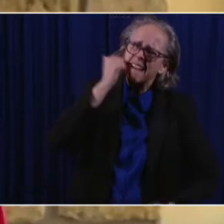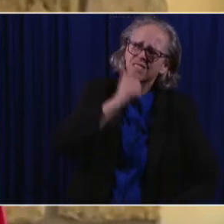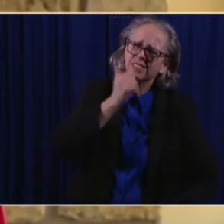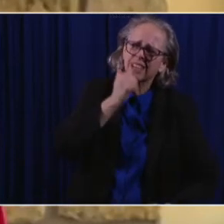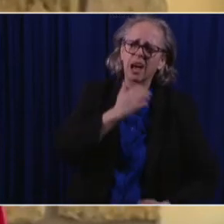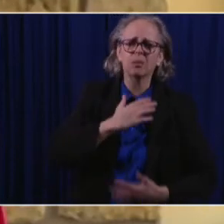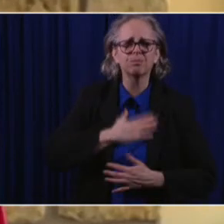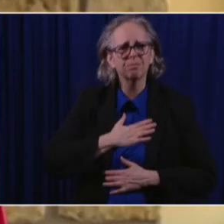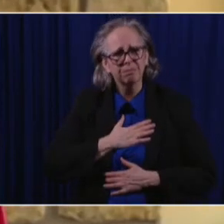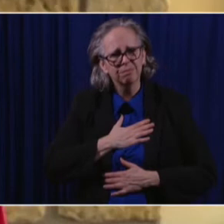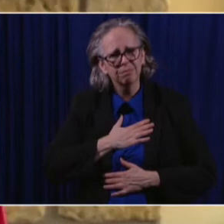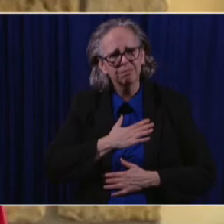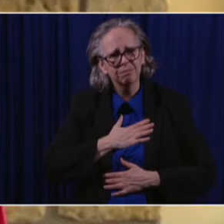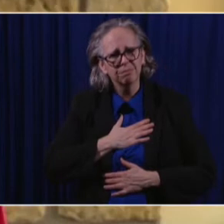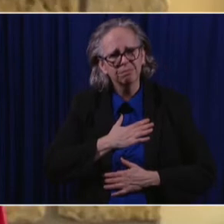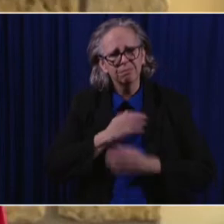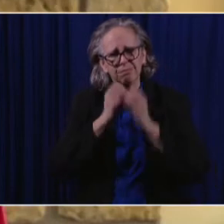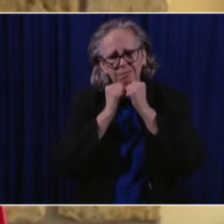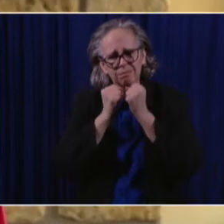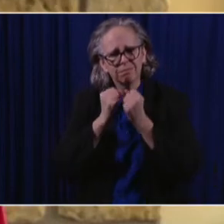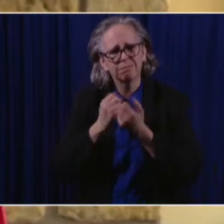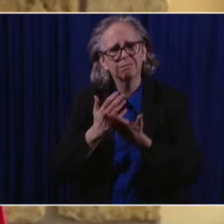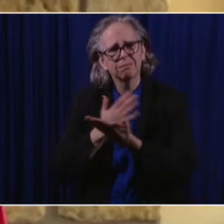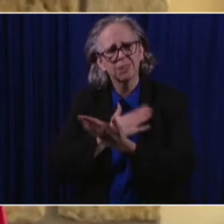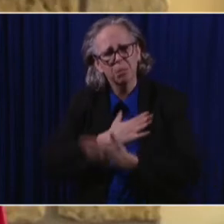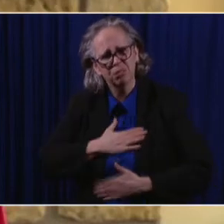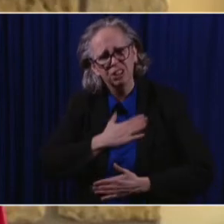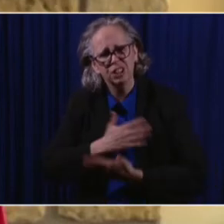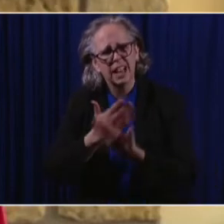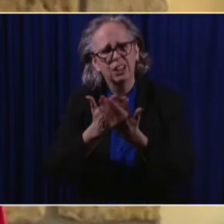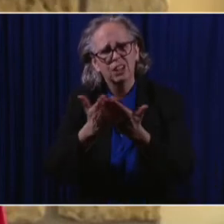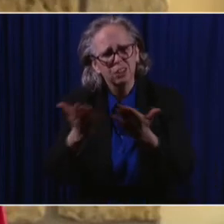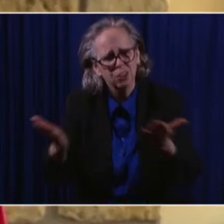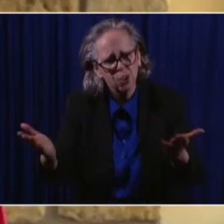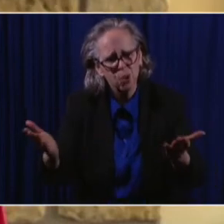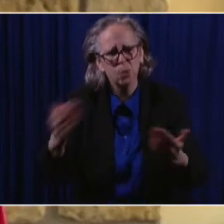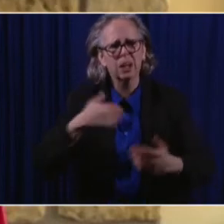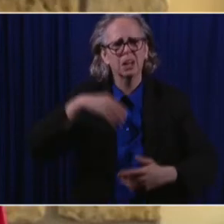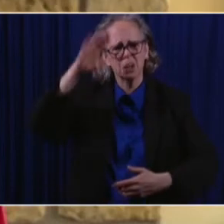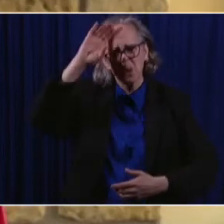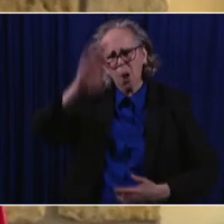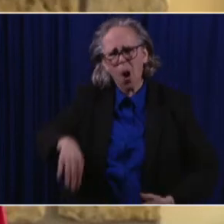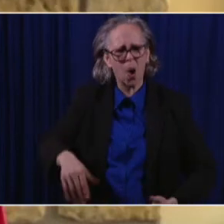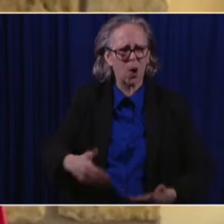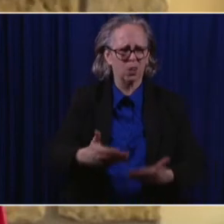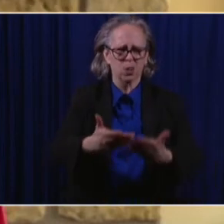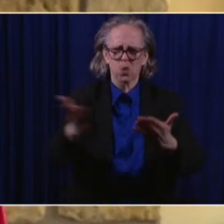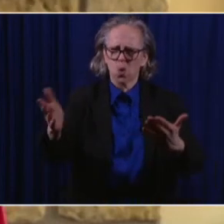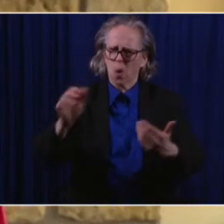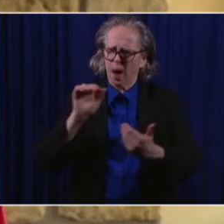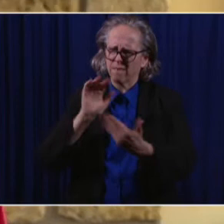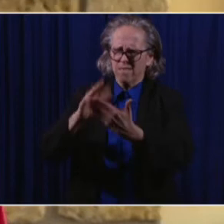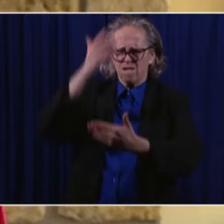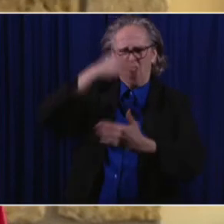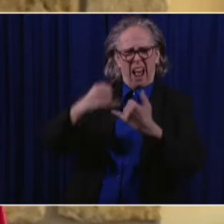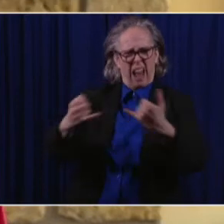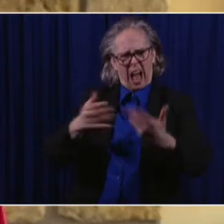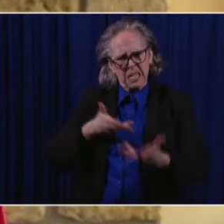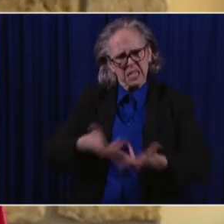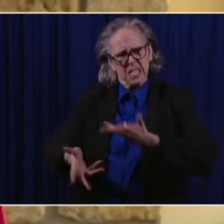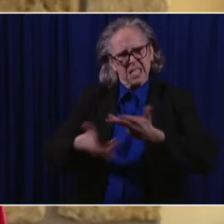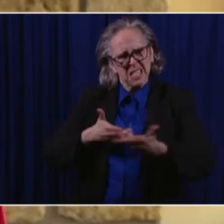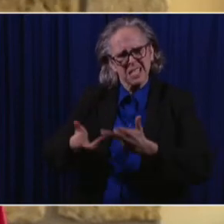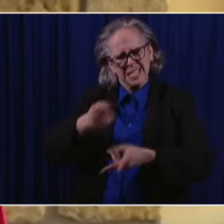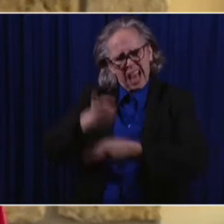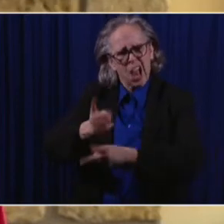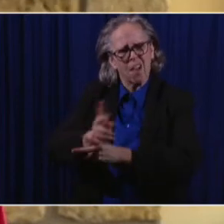much all that you do. We know you're at the front line, and we appreciate it. We know that we've asked you